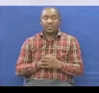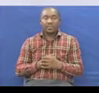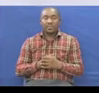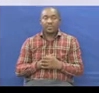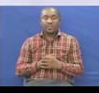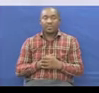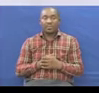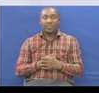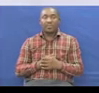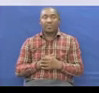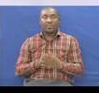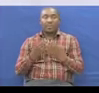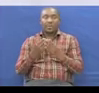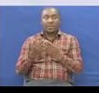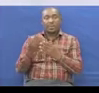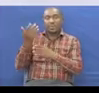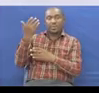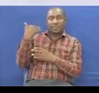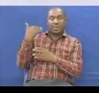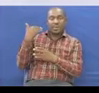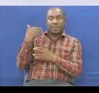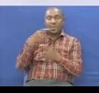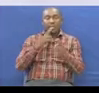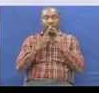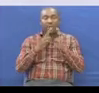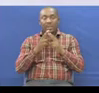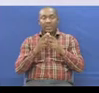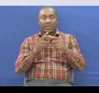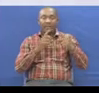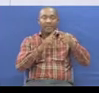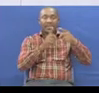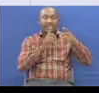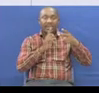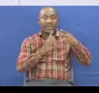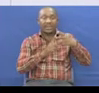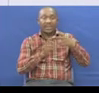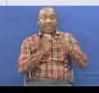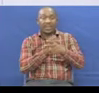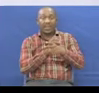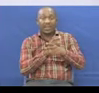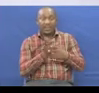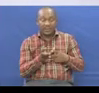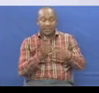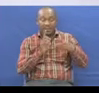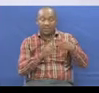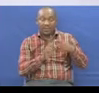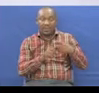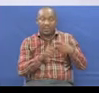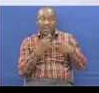So previous time we discussed the first and the second characteristic. The first characteristic I said